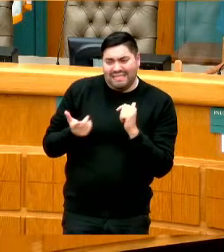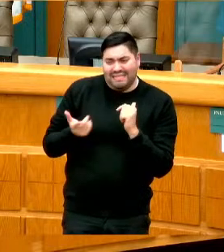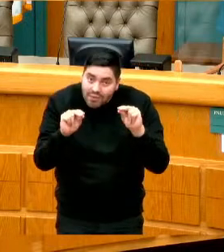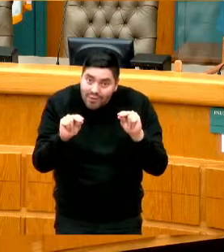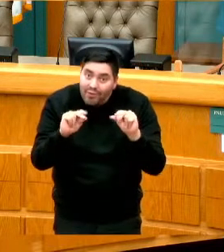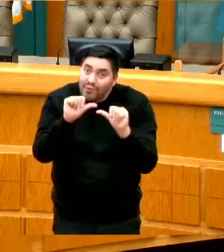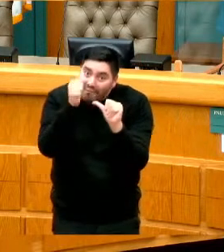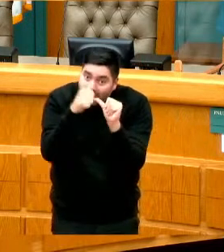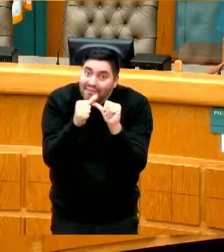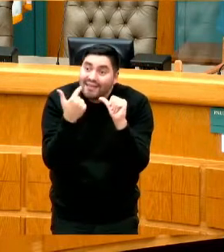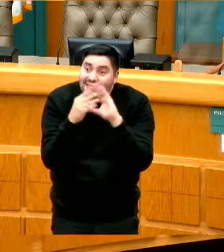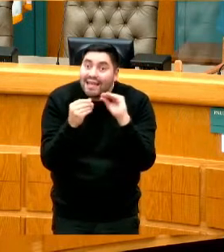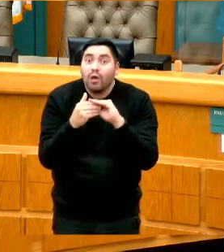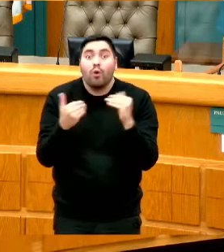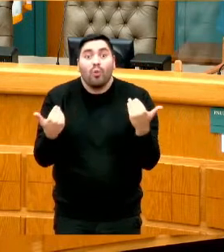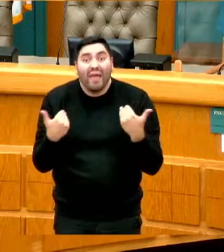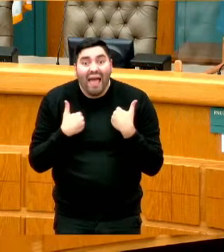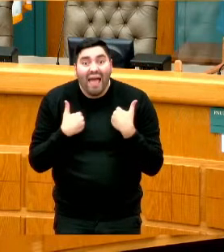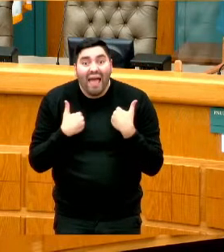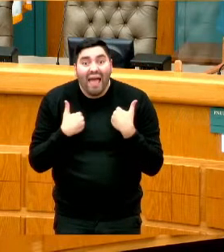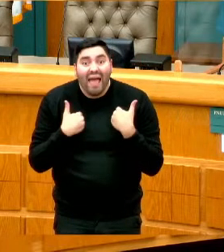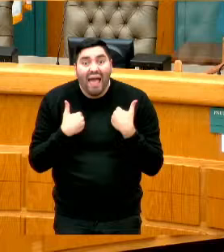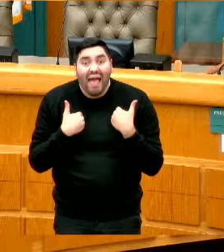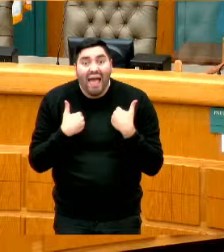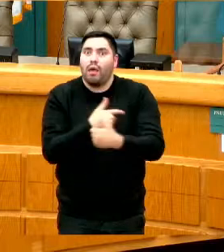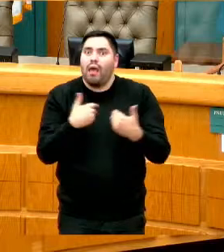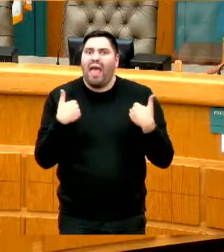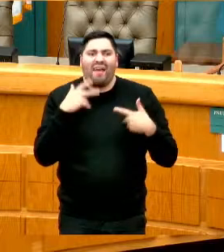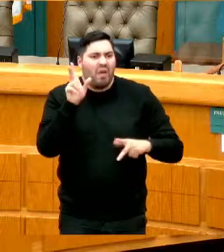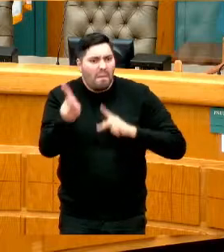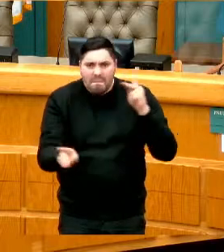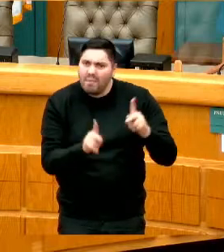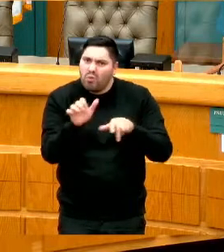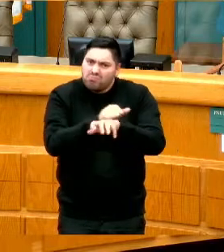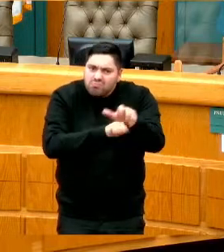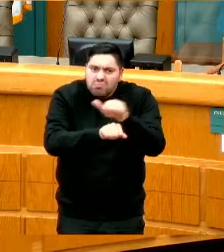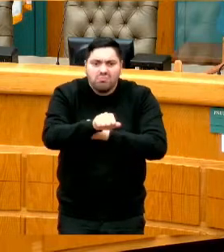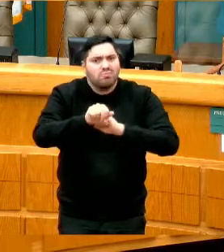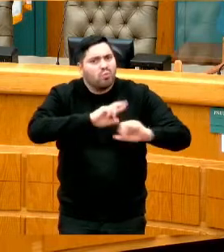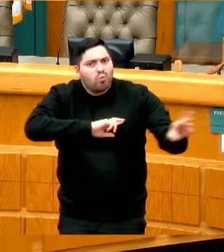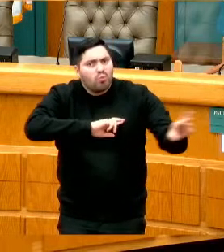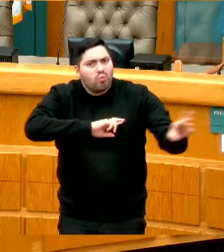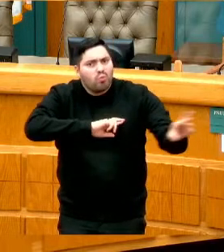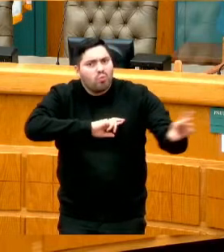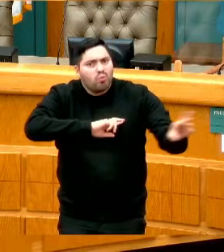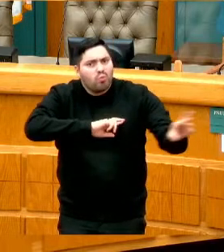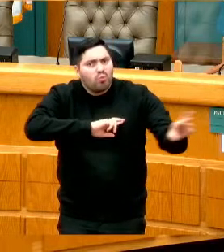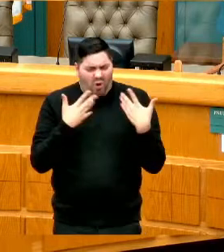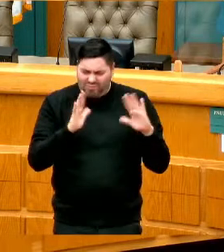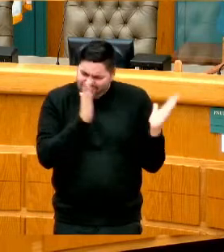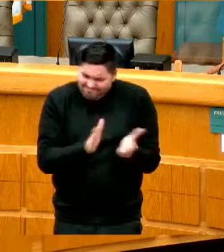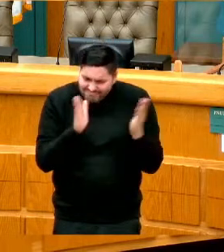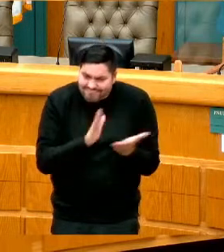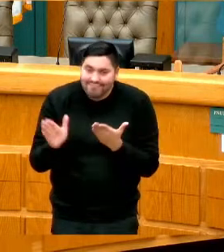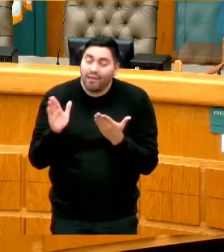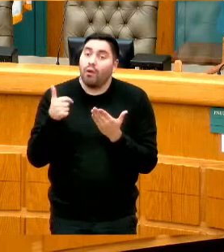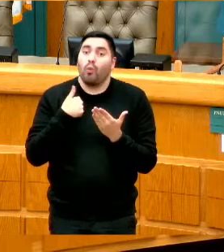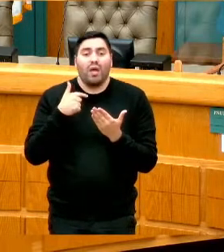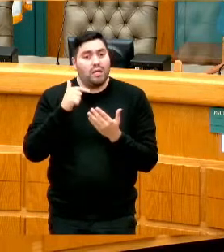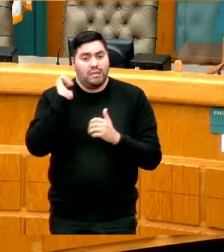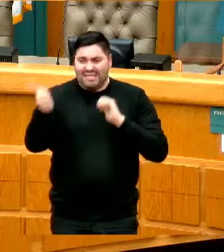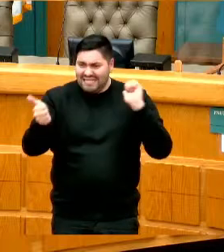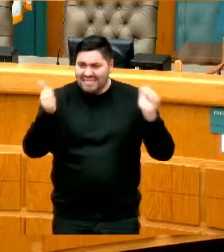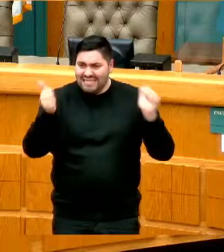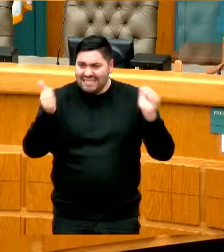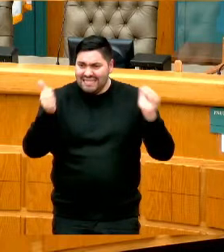said. We've got the vaccines, we've got the manpower, we're amazing at logistics, we're all over town,